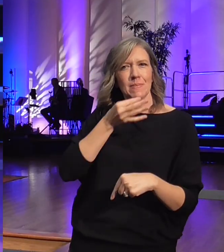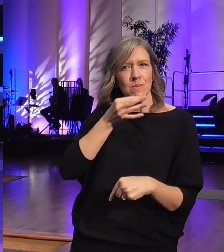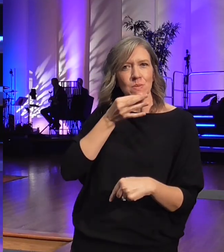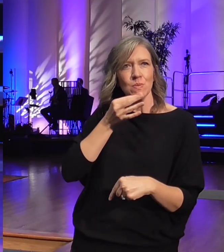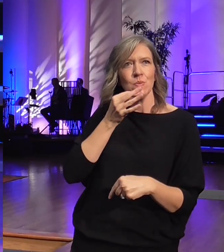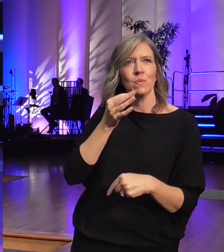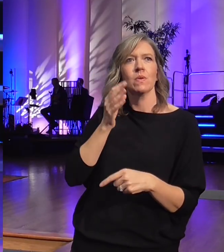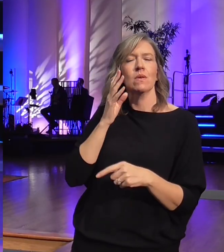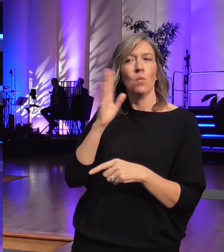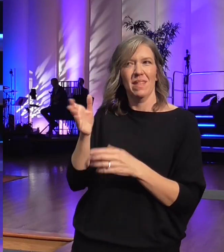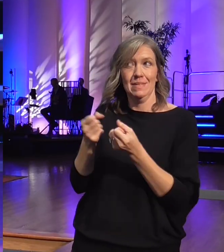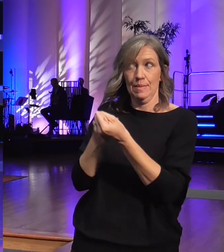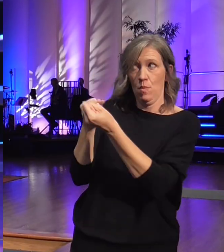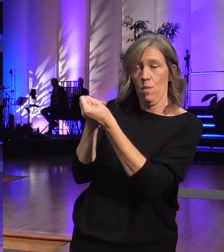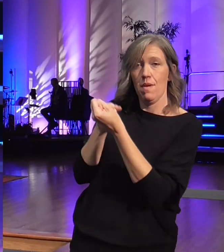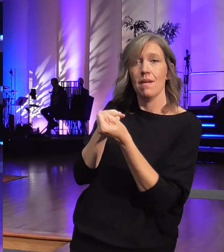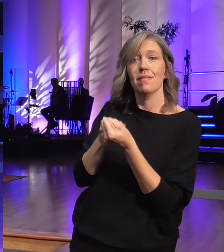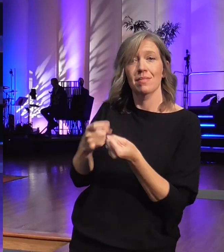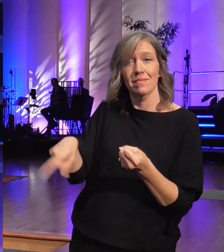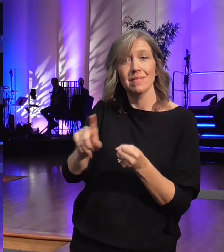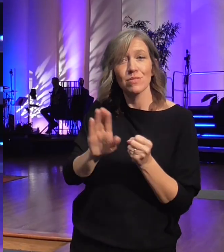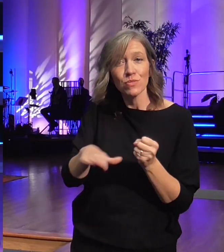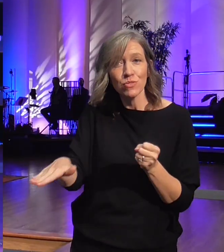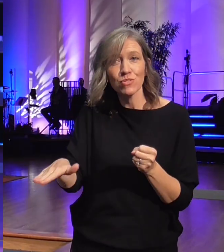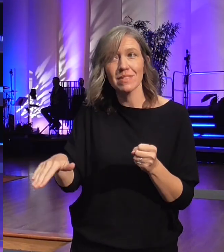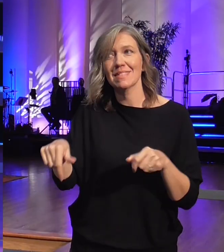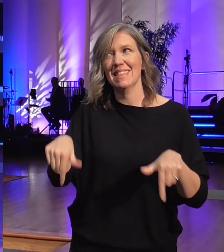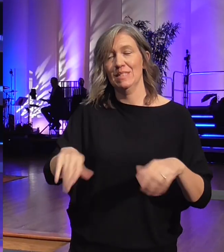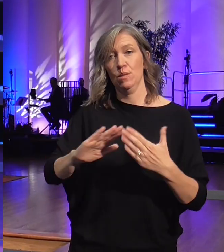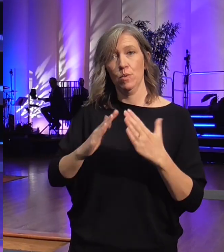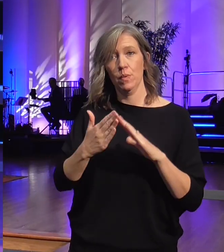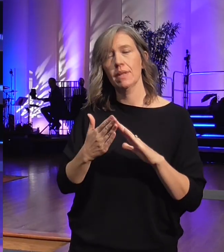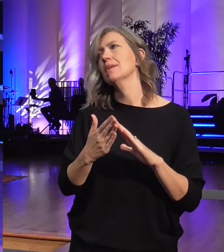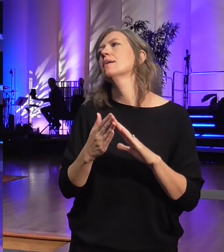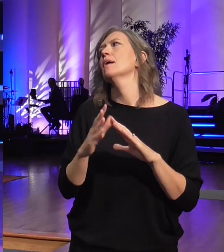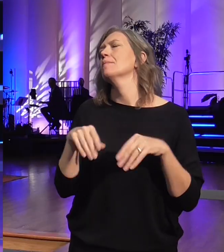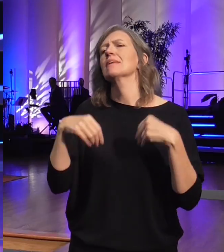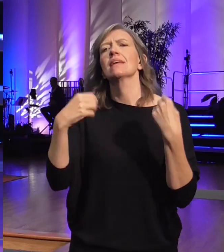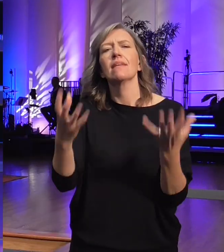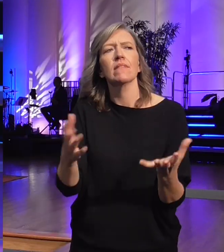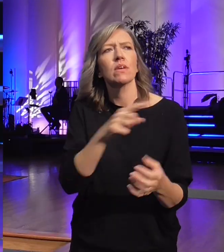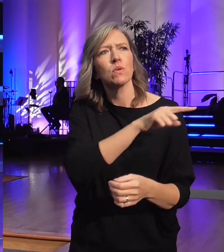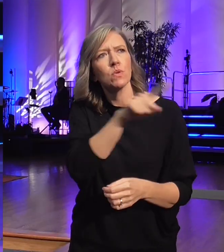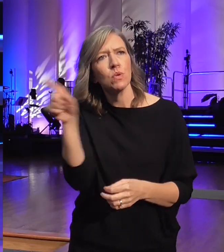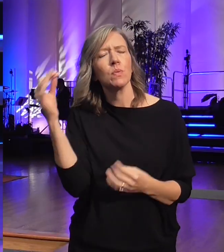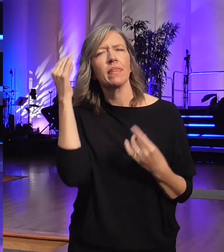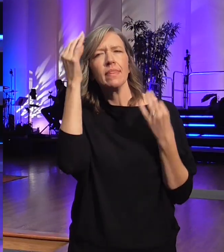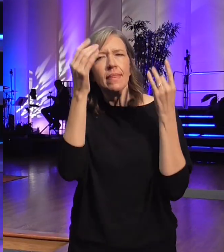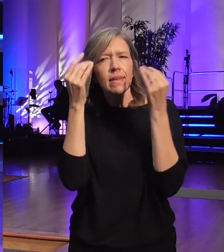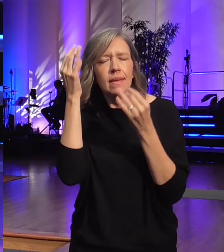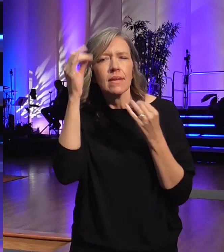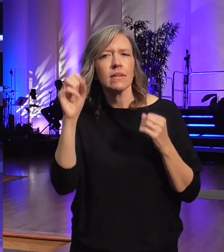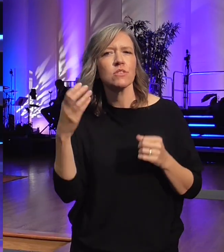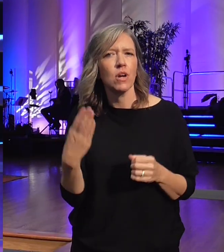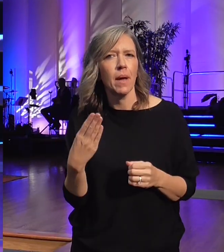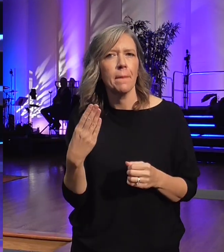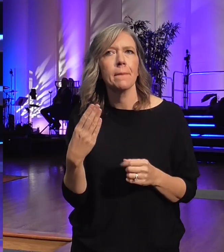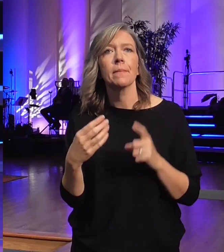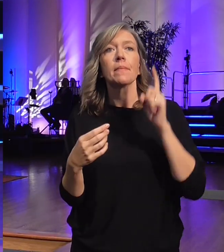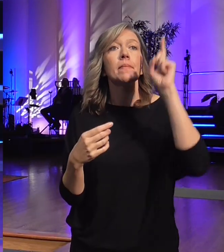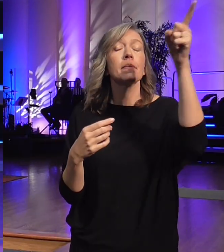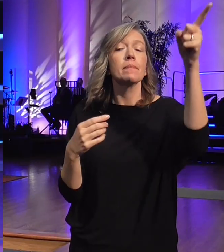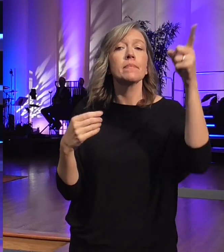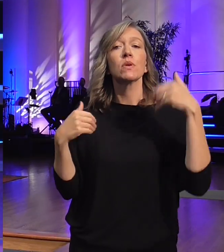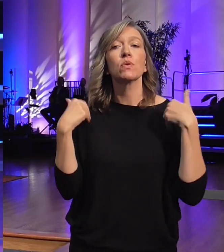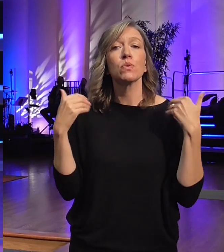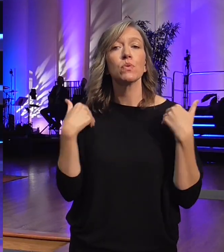get to support them as a community. And I'm giving you a thinking job before we get to that point. So over there in Youth